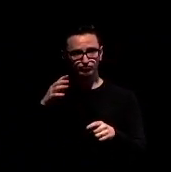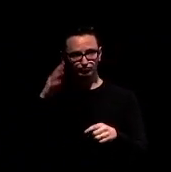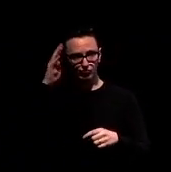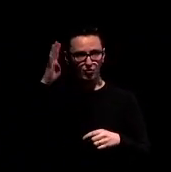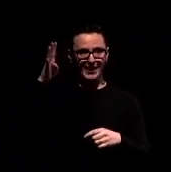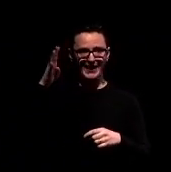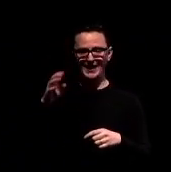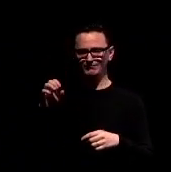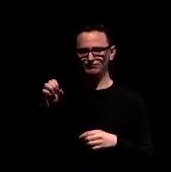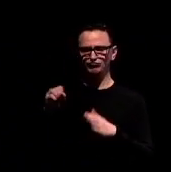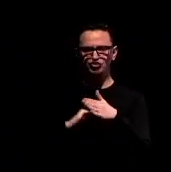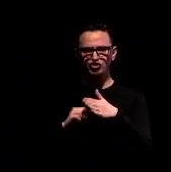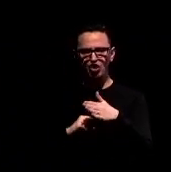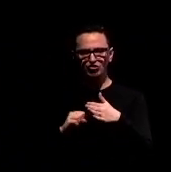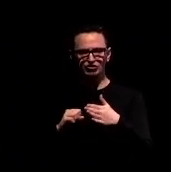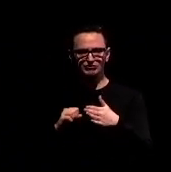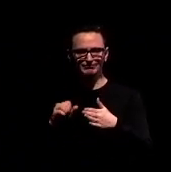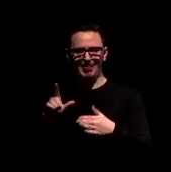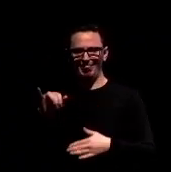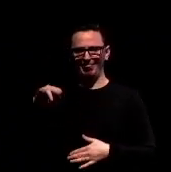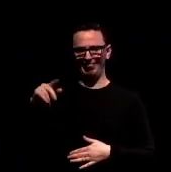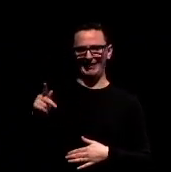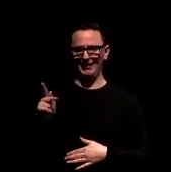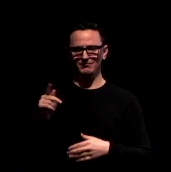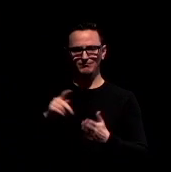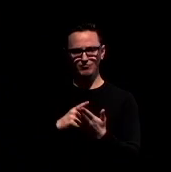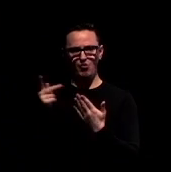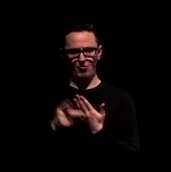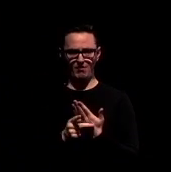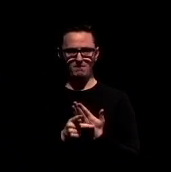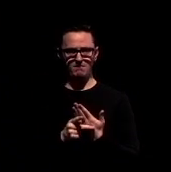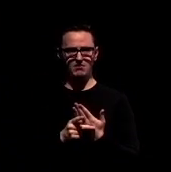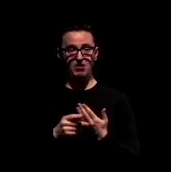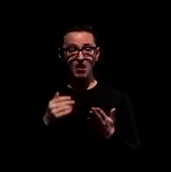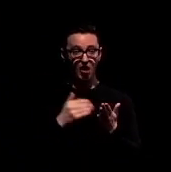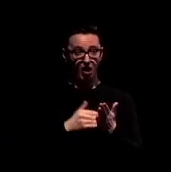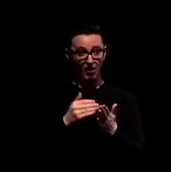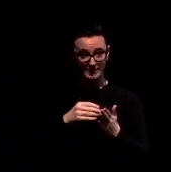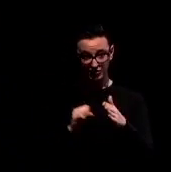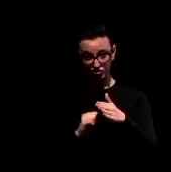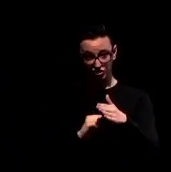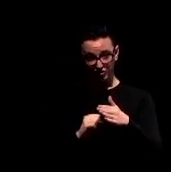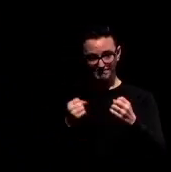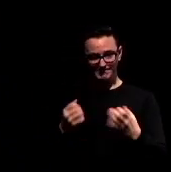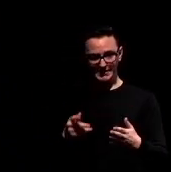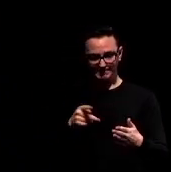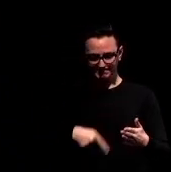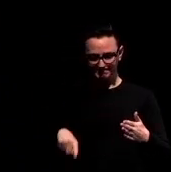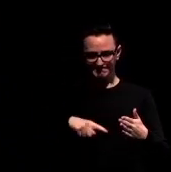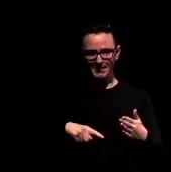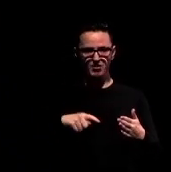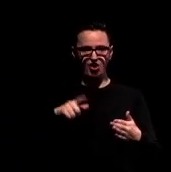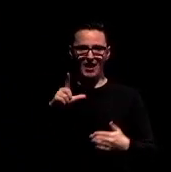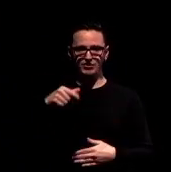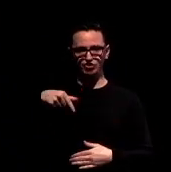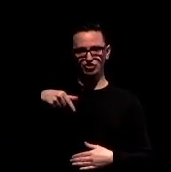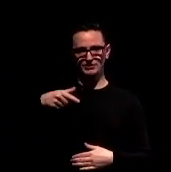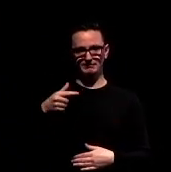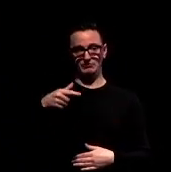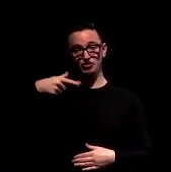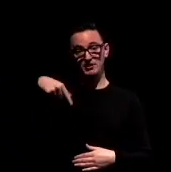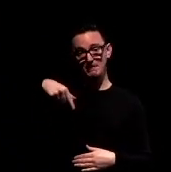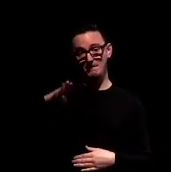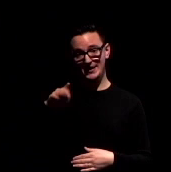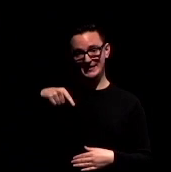shelter-linked program. So we know a lot of youth in the shelters are actually LGBTQ. They're not accessing mental health care. They don't know how to navigate the